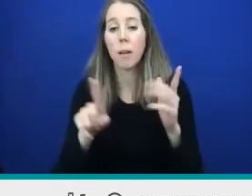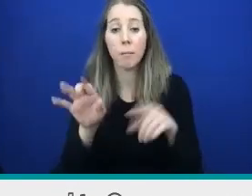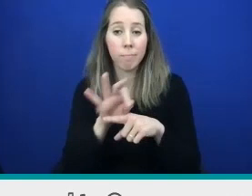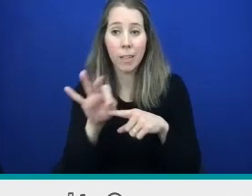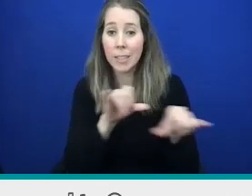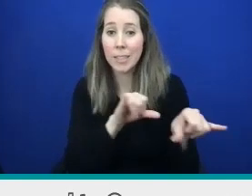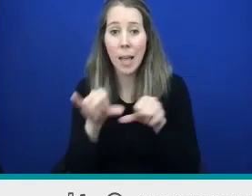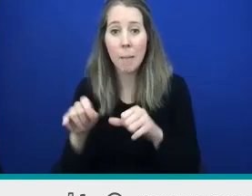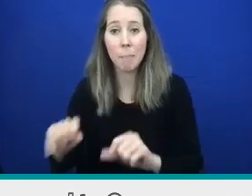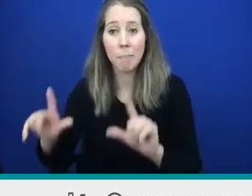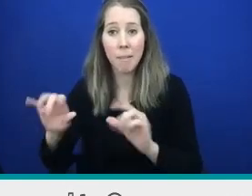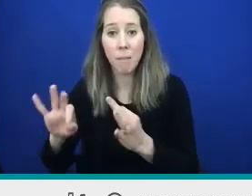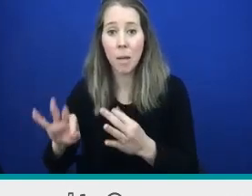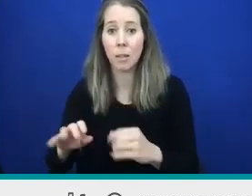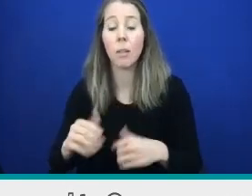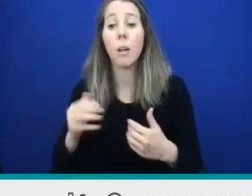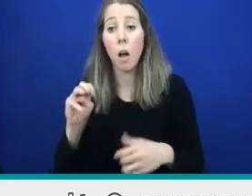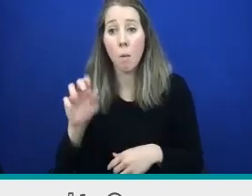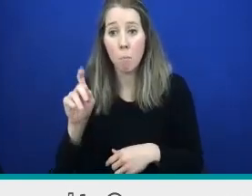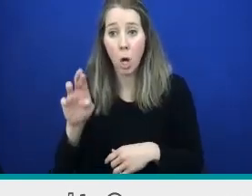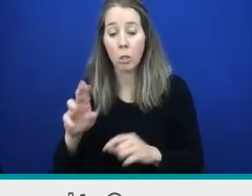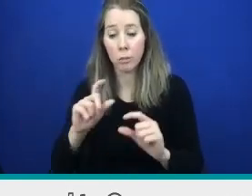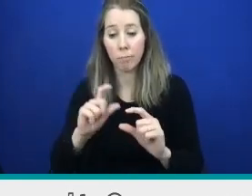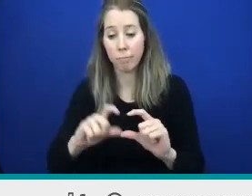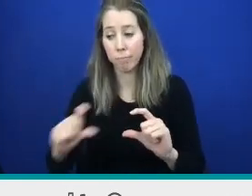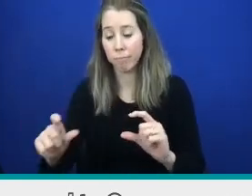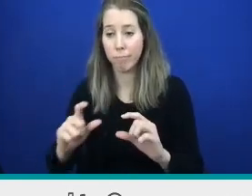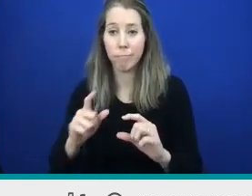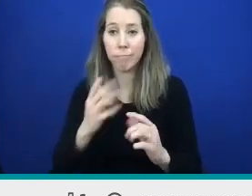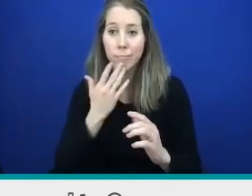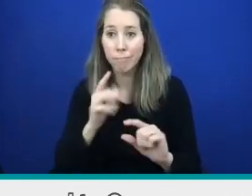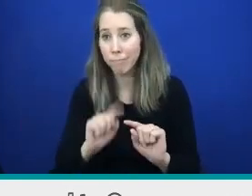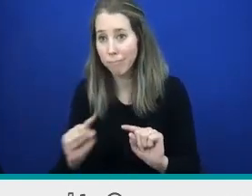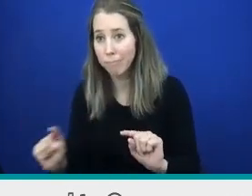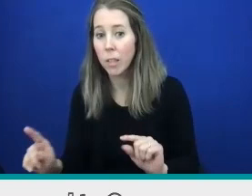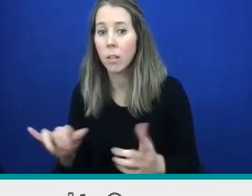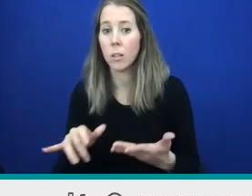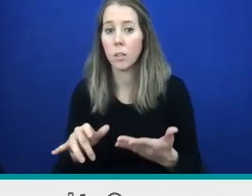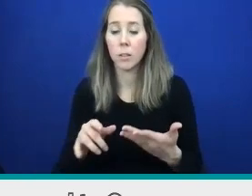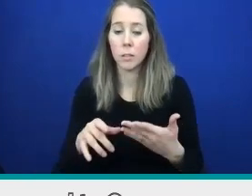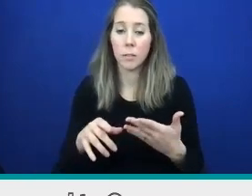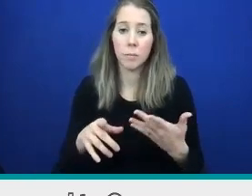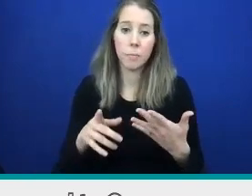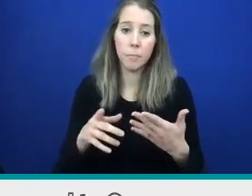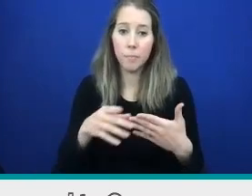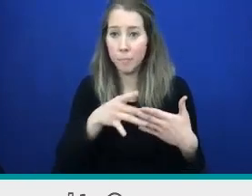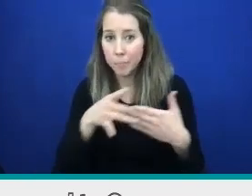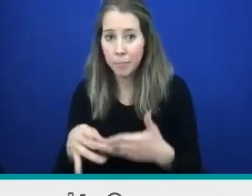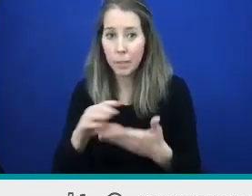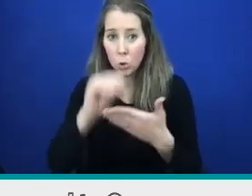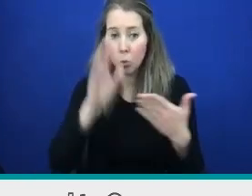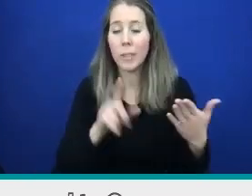this, a lot of times they'll create markers that will, again, guide what the student is supposed to be